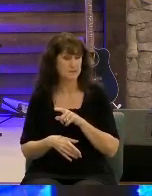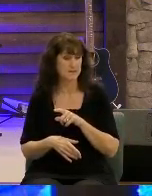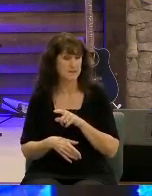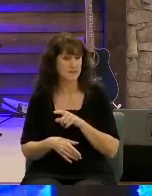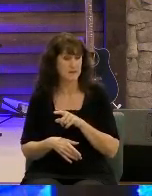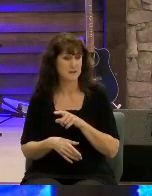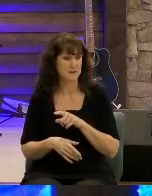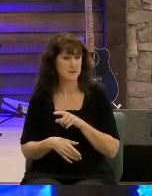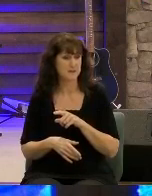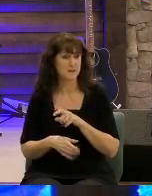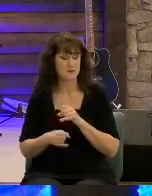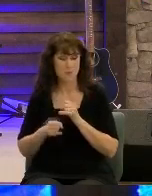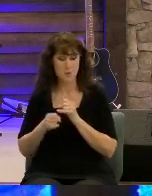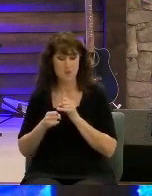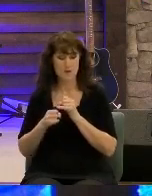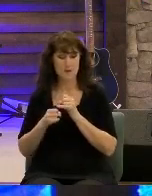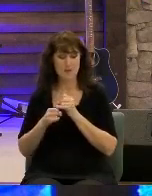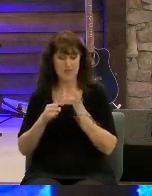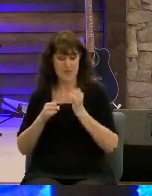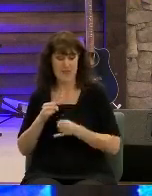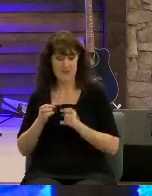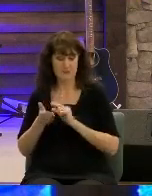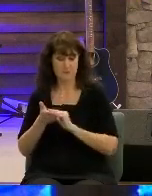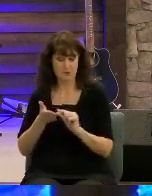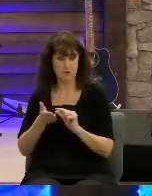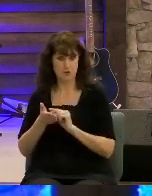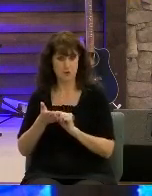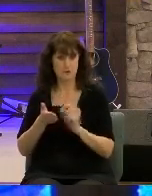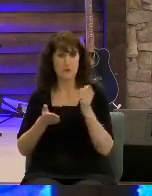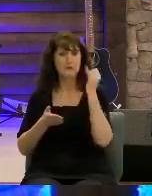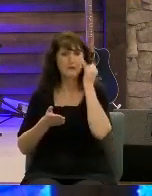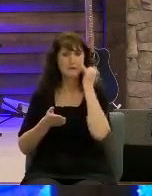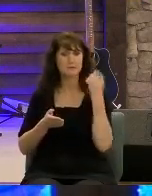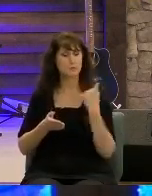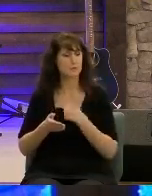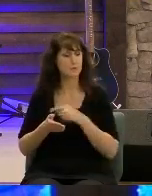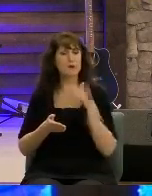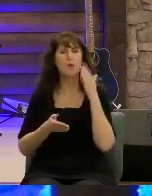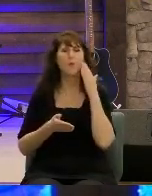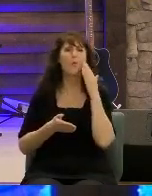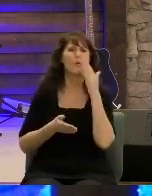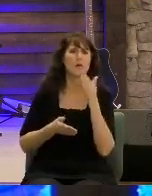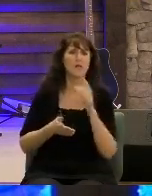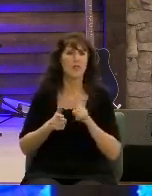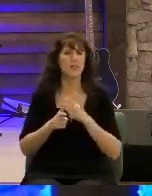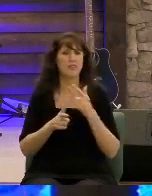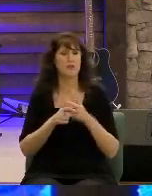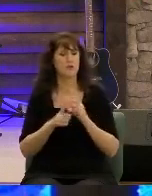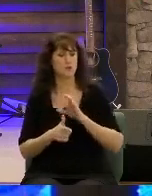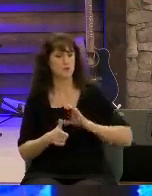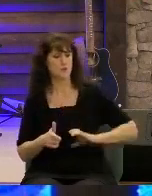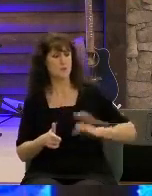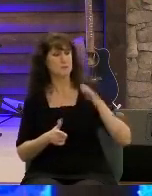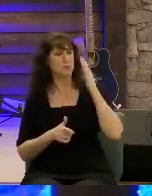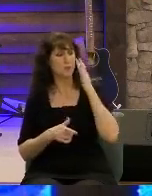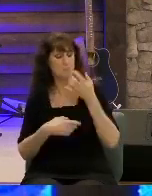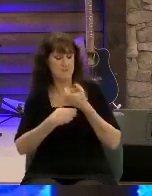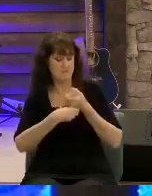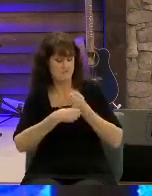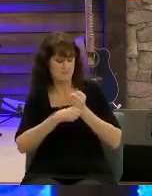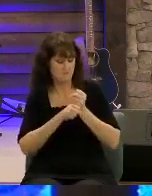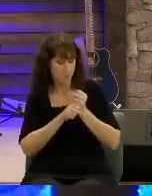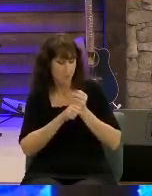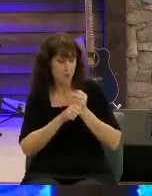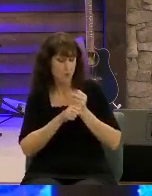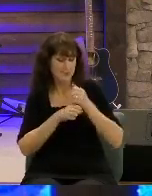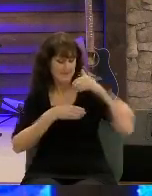go ahead and finish on a positive, is, right, that if we will, Christ will be formed in us. Christ will be formed in